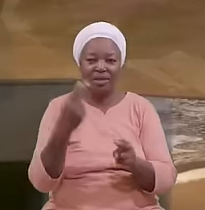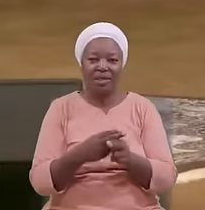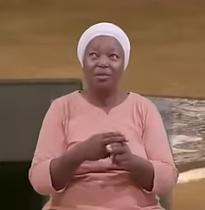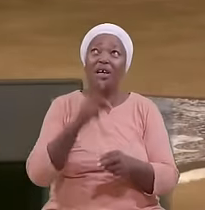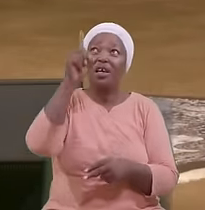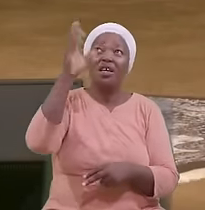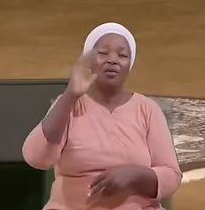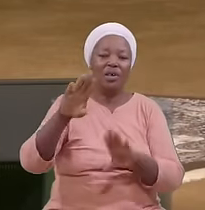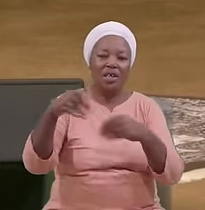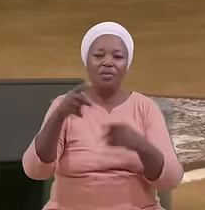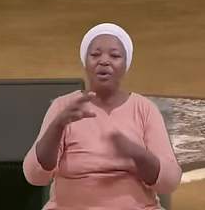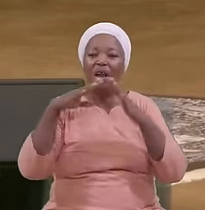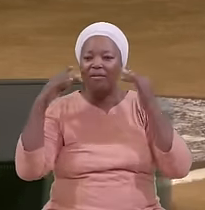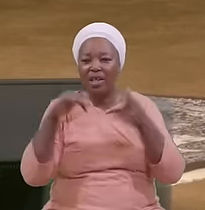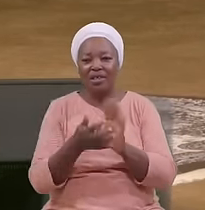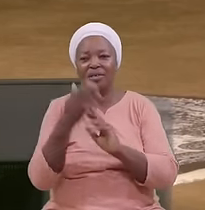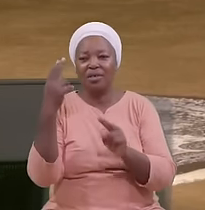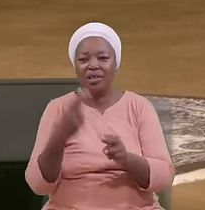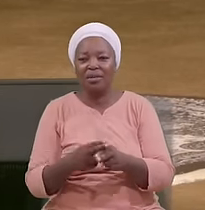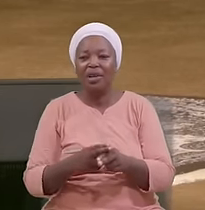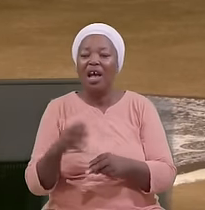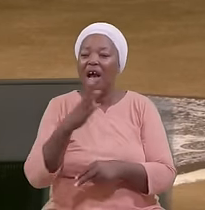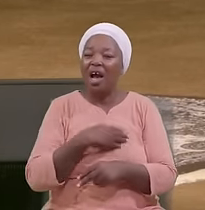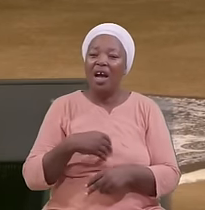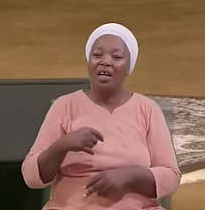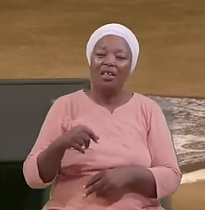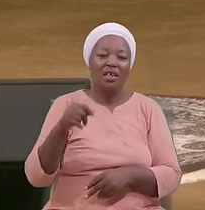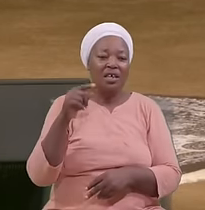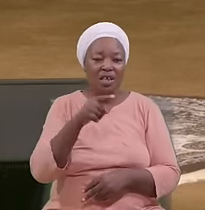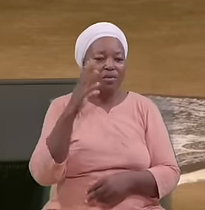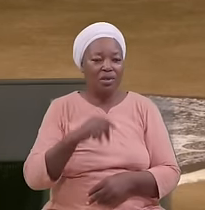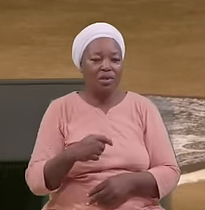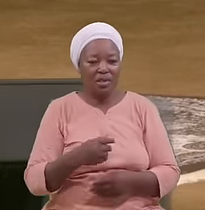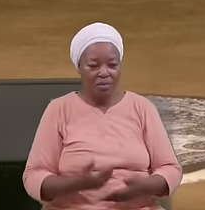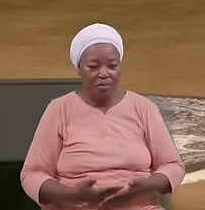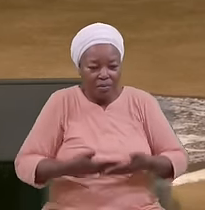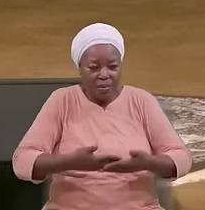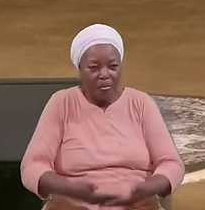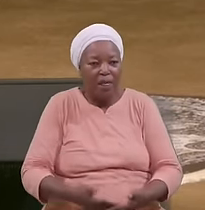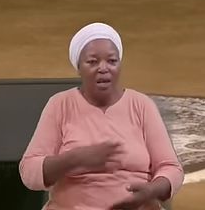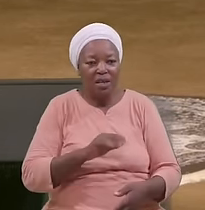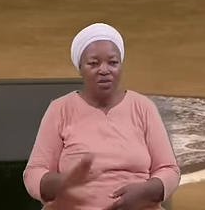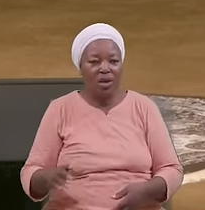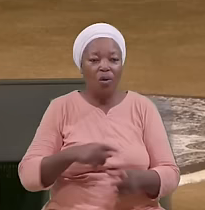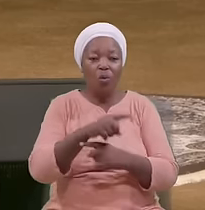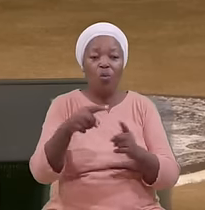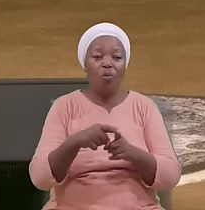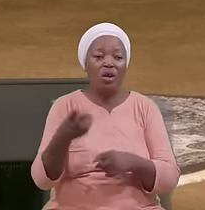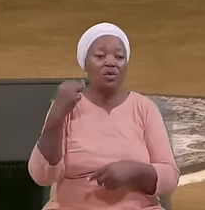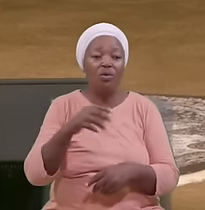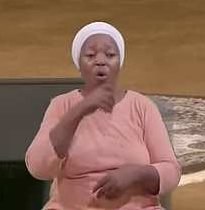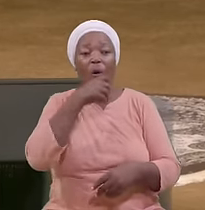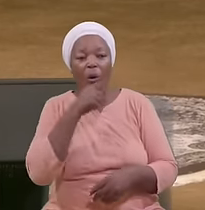you laughter. And he was delivered of a child when she was past age,